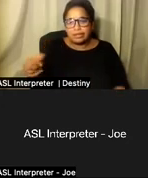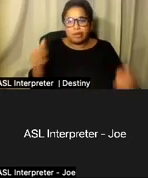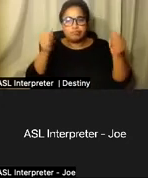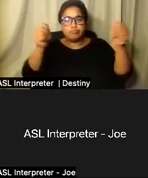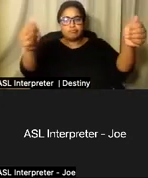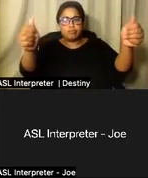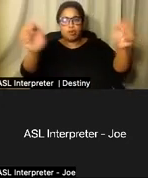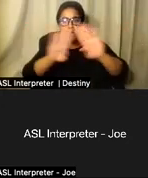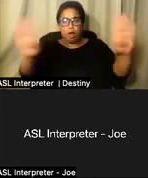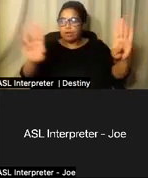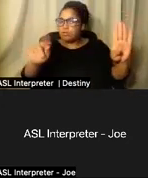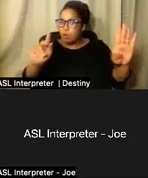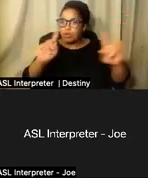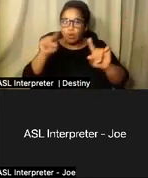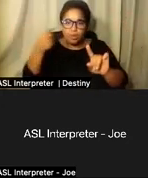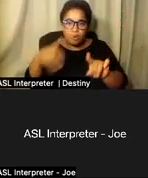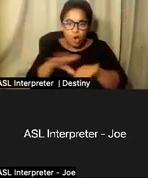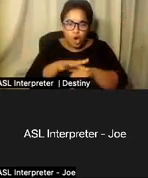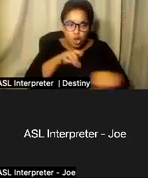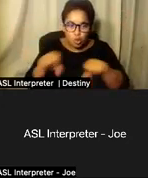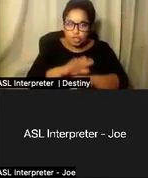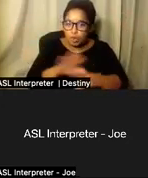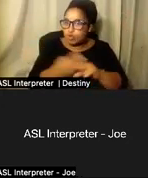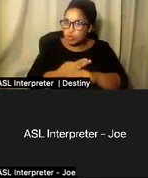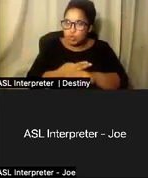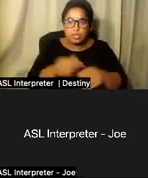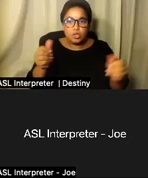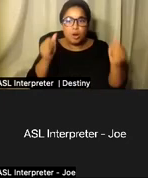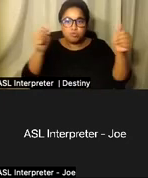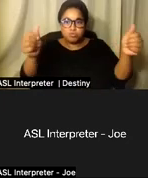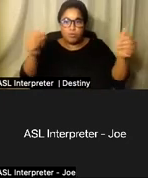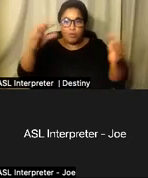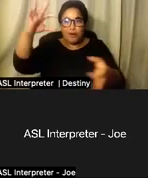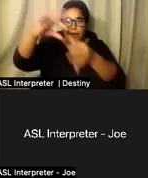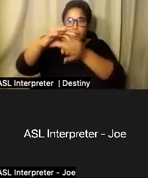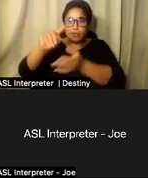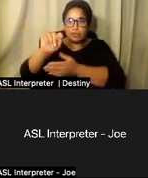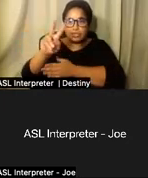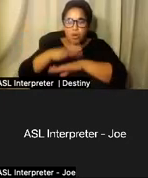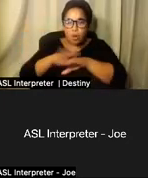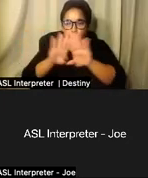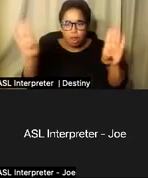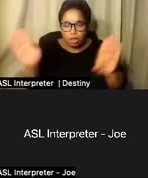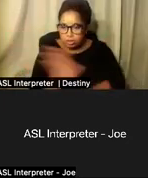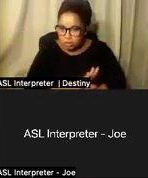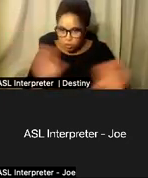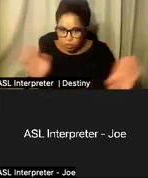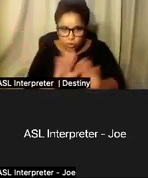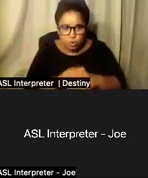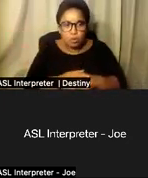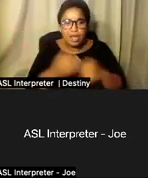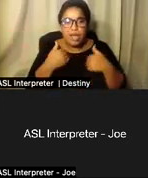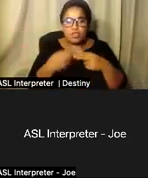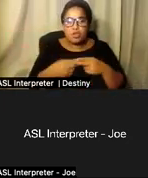bracing purposes. Do not use these to mount your TV and hang it from the wall. Additionally included is a quake hold putty, and we're